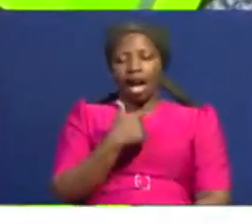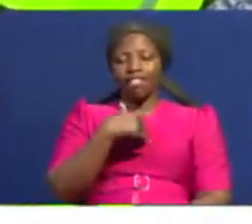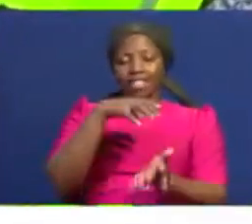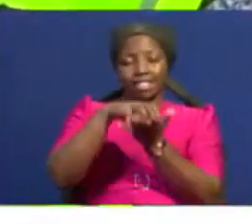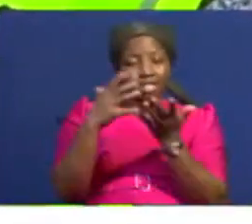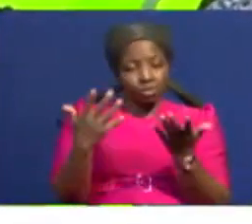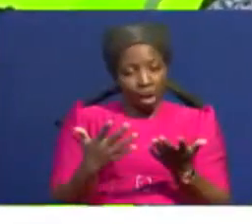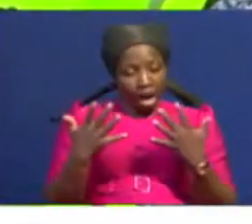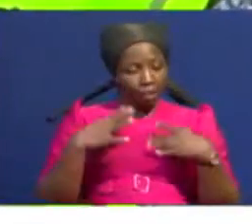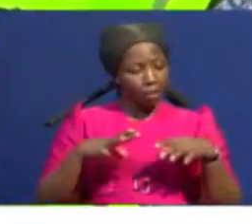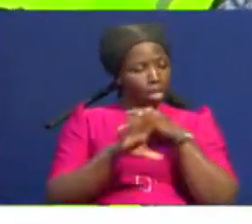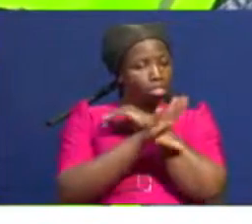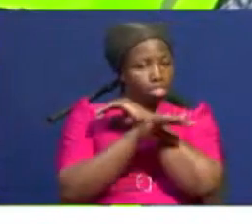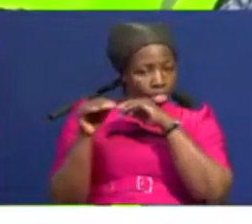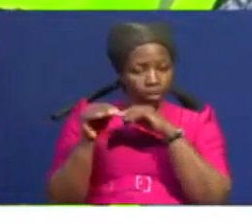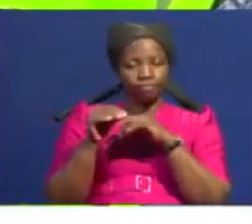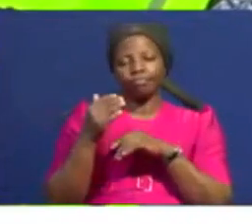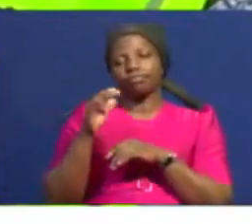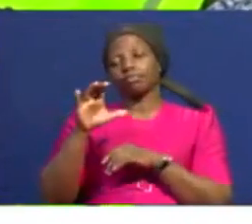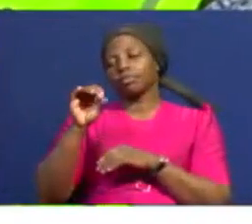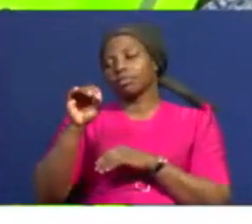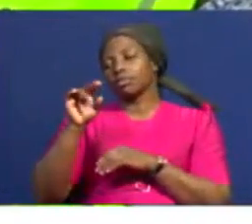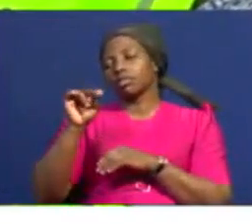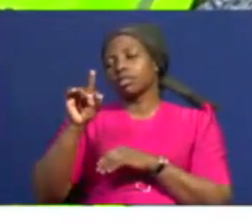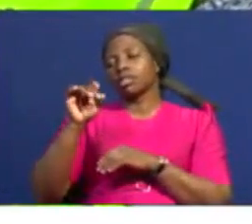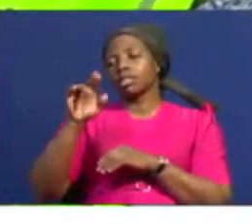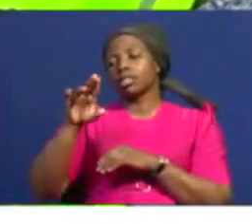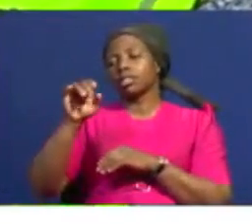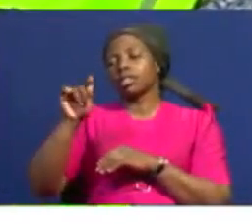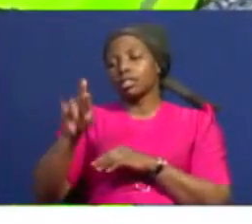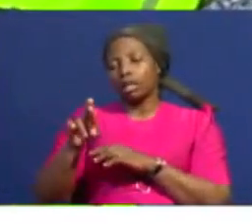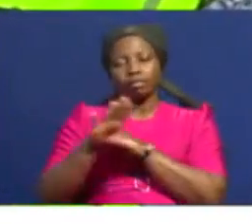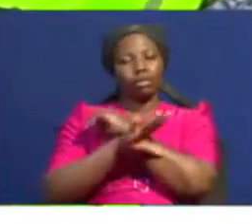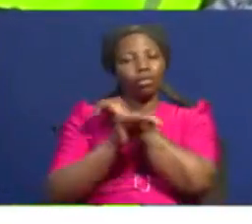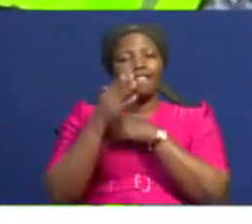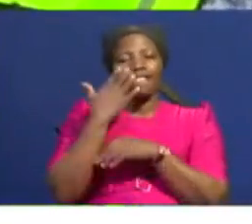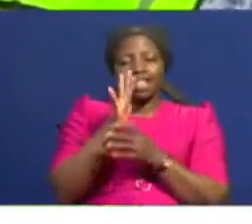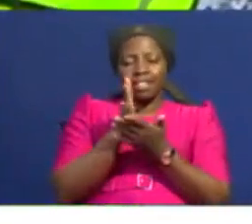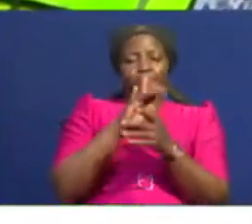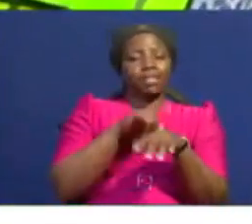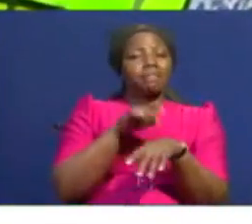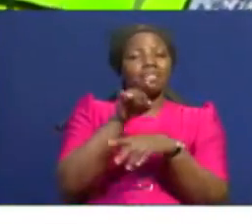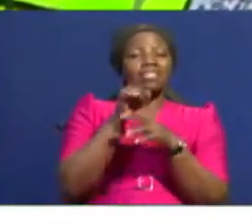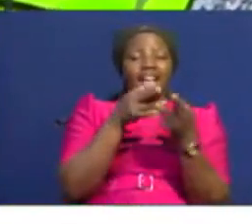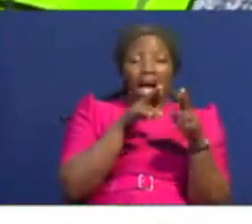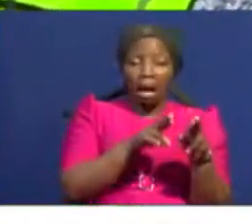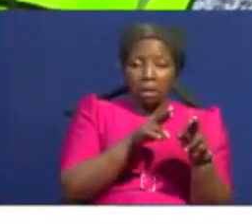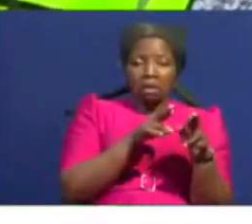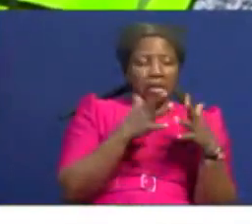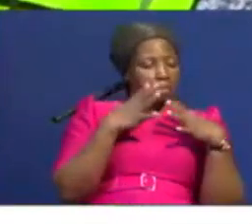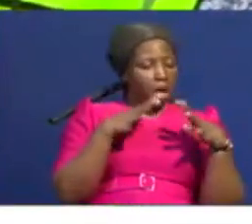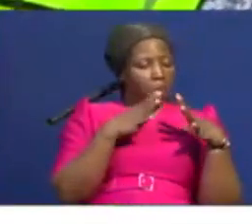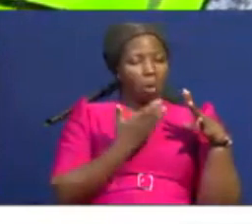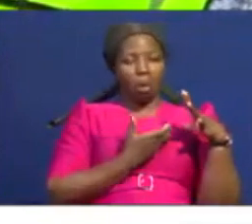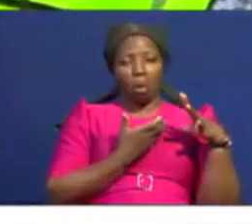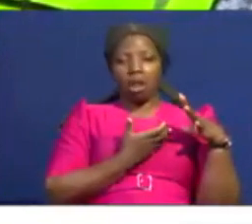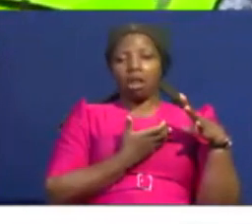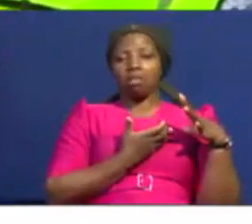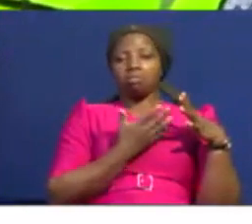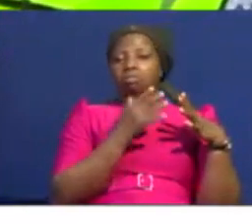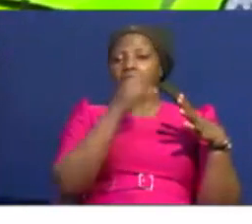vandalism, conductor being stolen, and sometimes when this is done, people don't own the